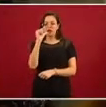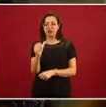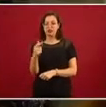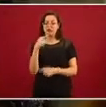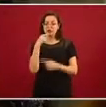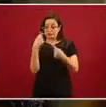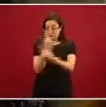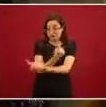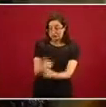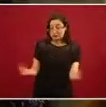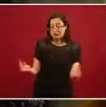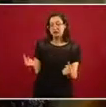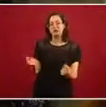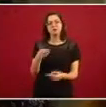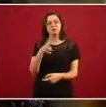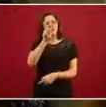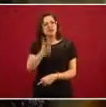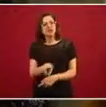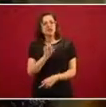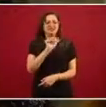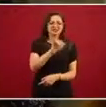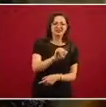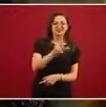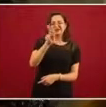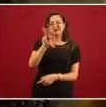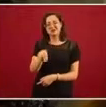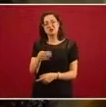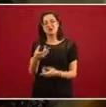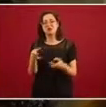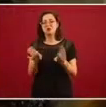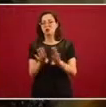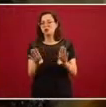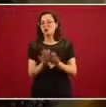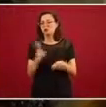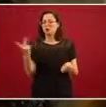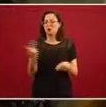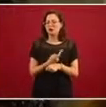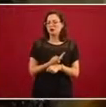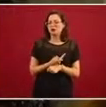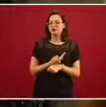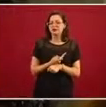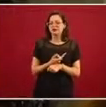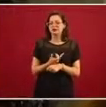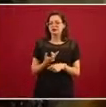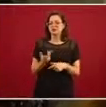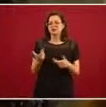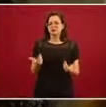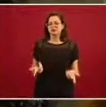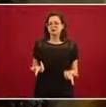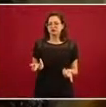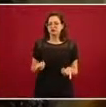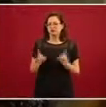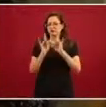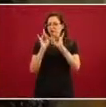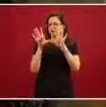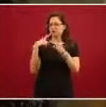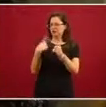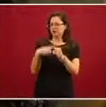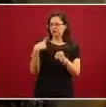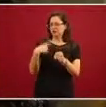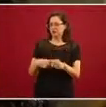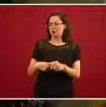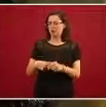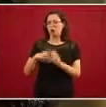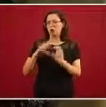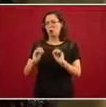cases were asymptomatic and a lot of them were related to children. Is this true? Could this happen? What happens